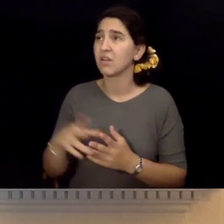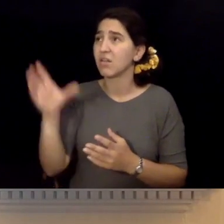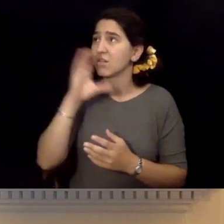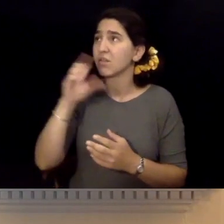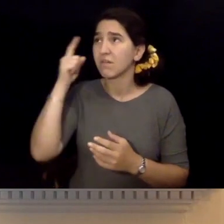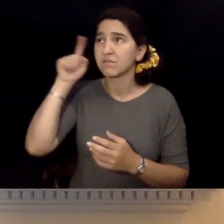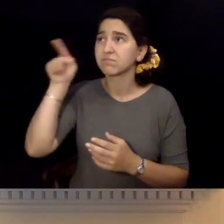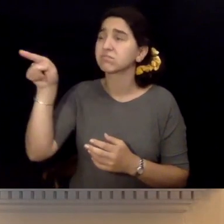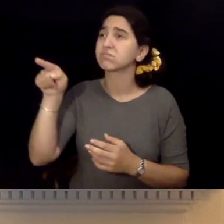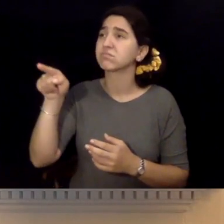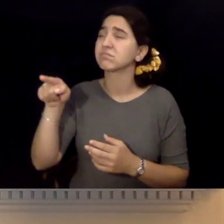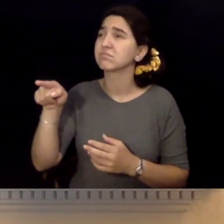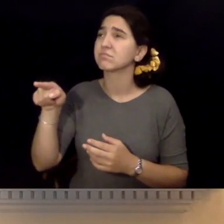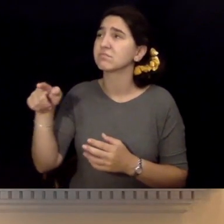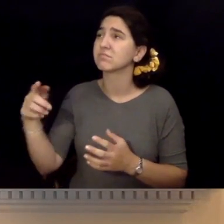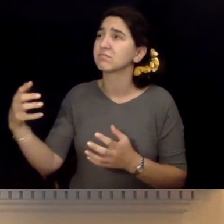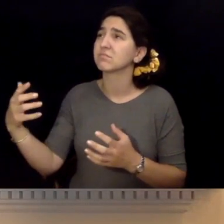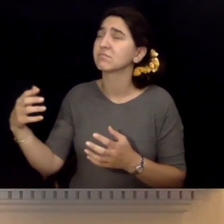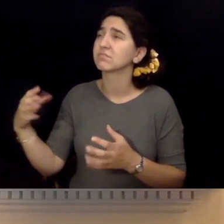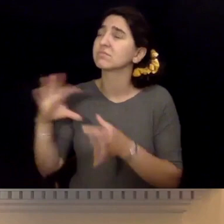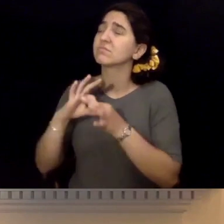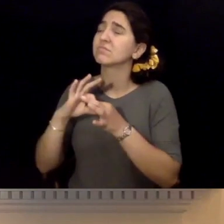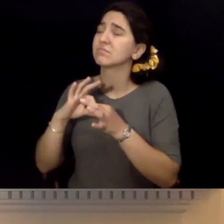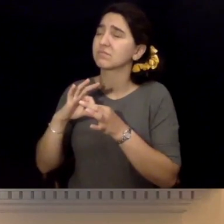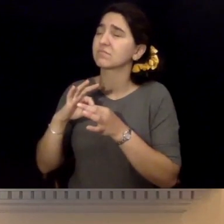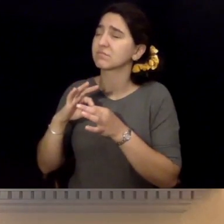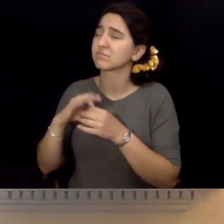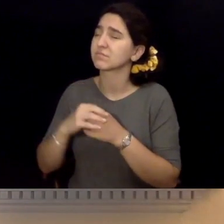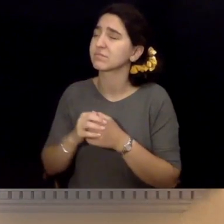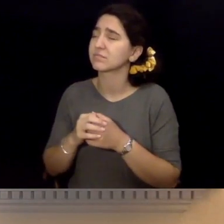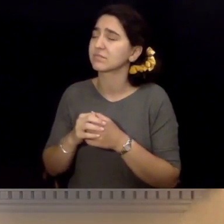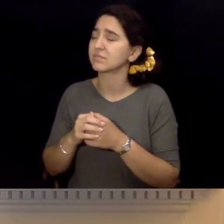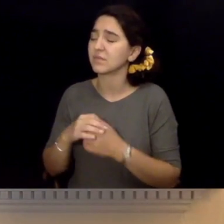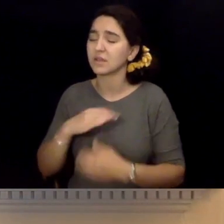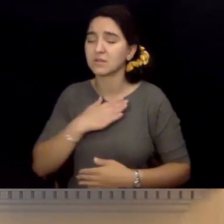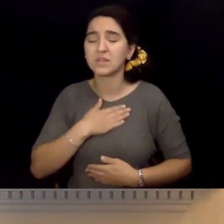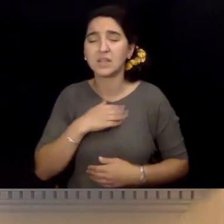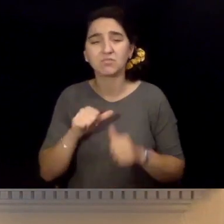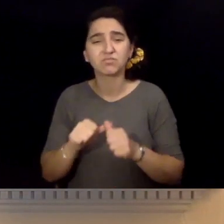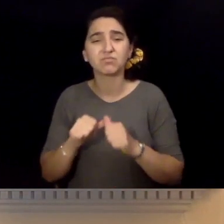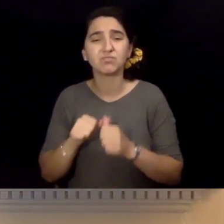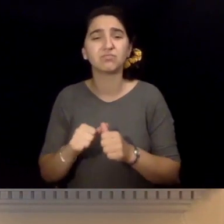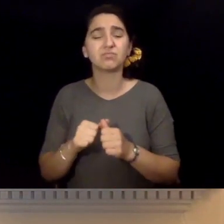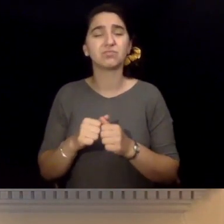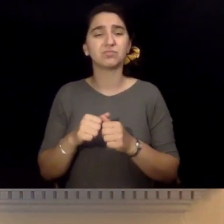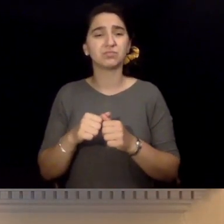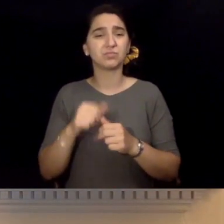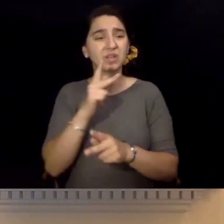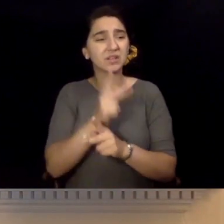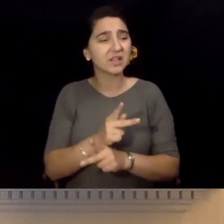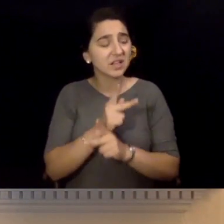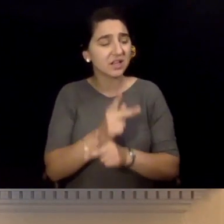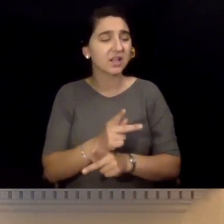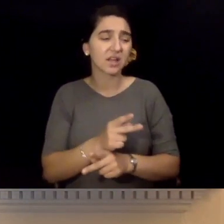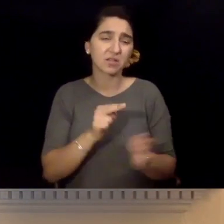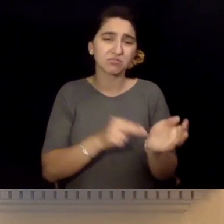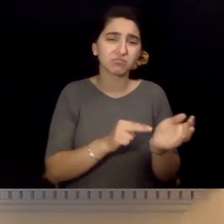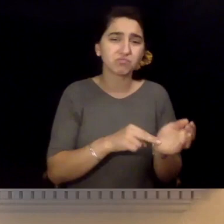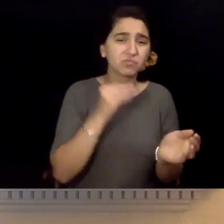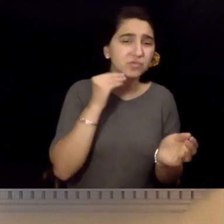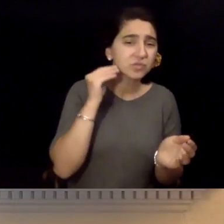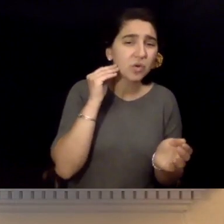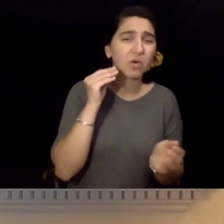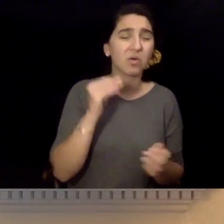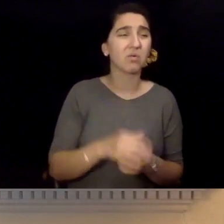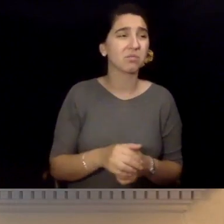Continue to comfort those who are in isolation, in nursing homes and in hospice care. Be near to those with dementia